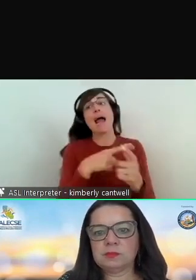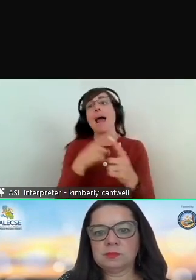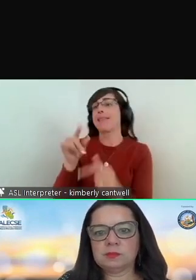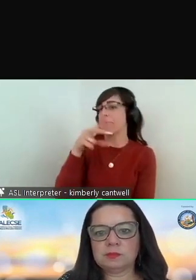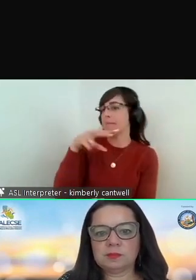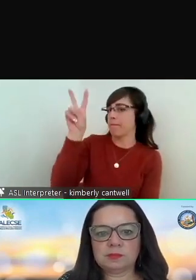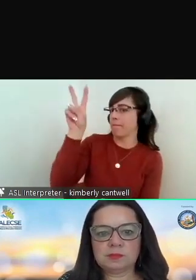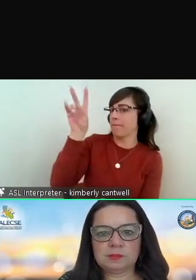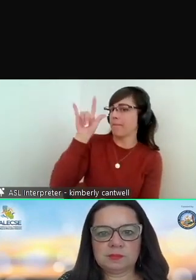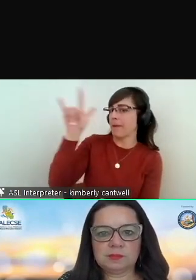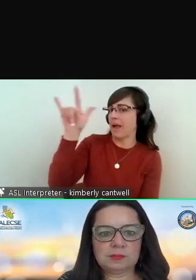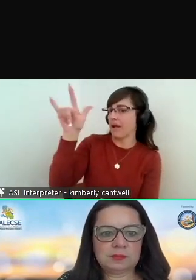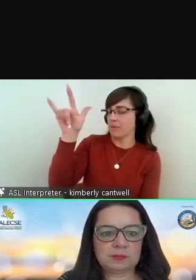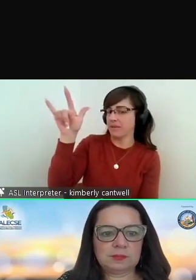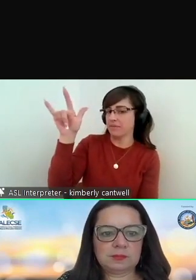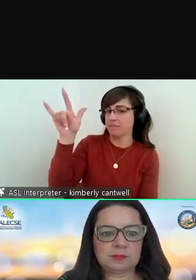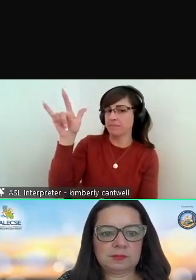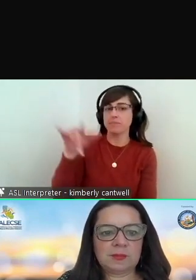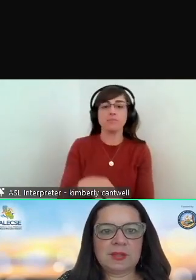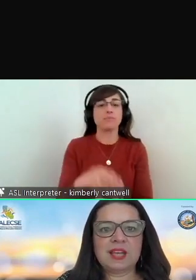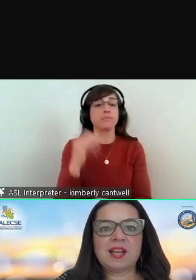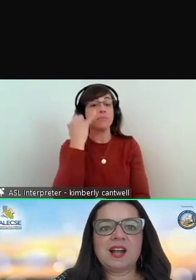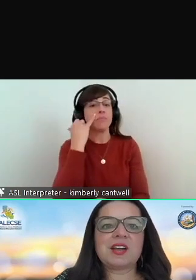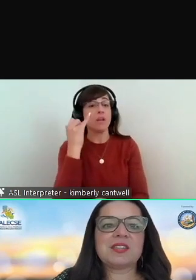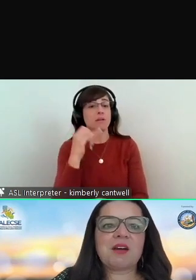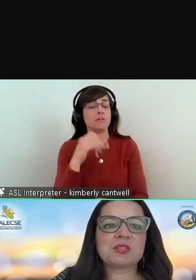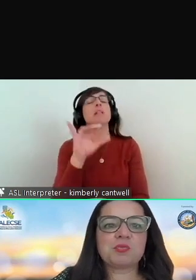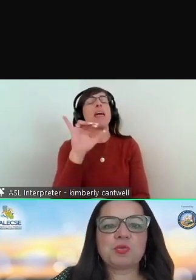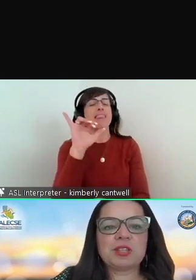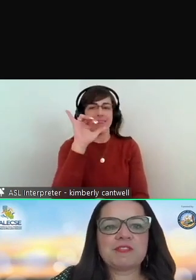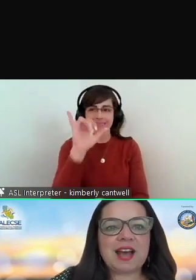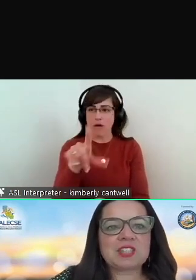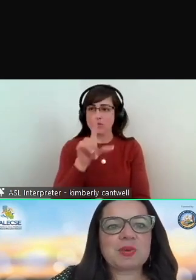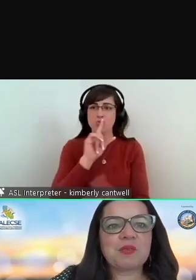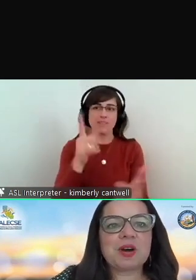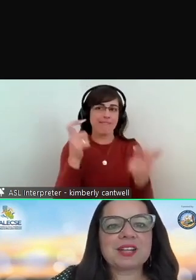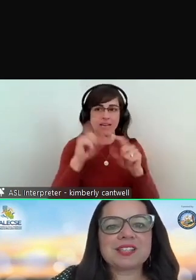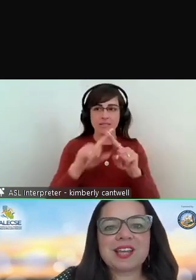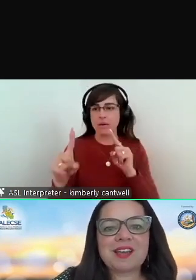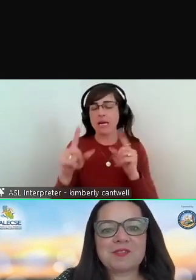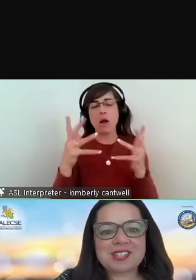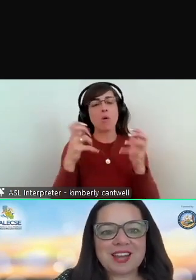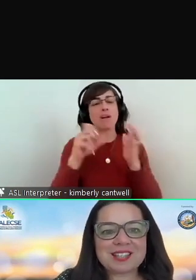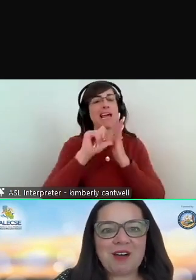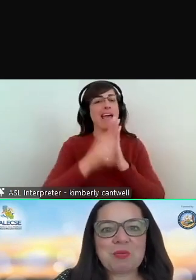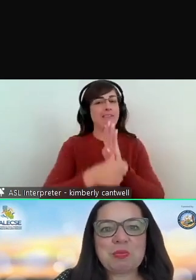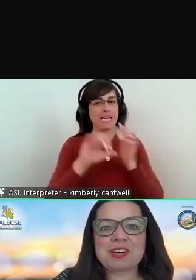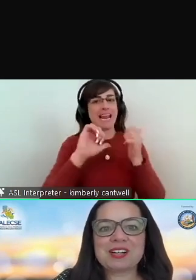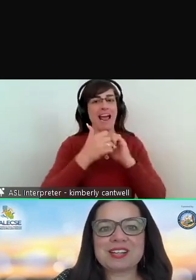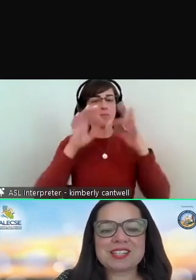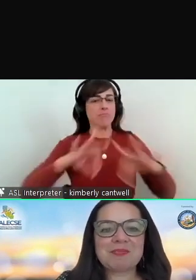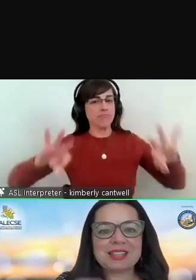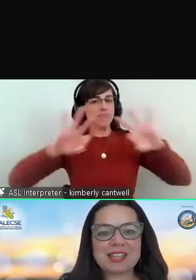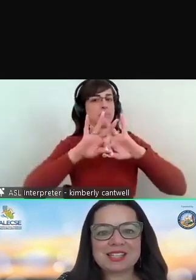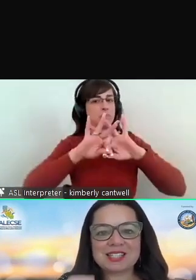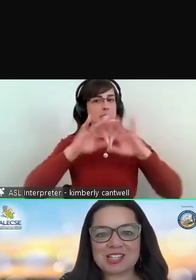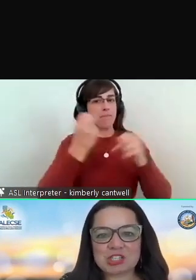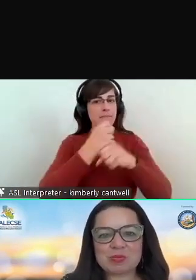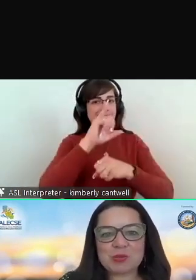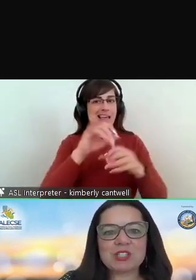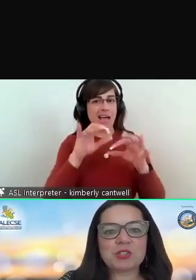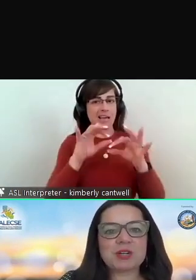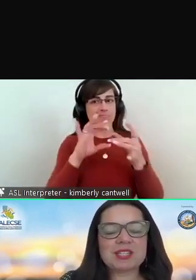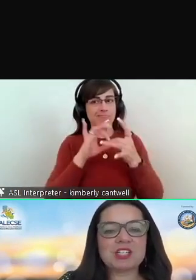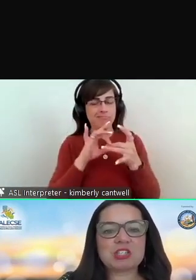to the airplane passing by. If your child Okay, that was really fast, but I wanted to emphasize how important it is to make that